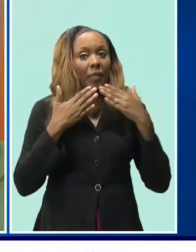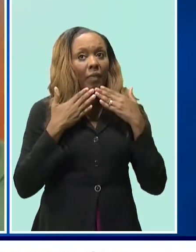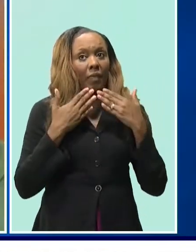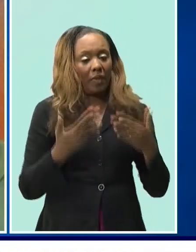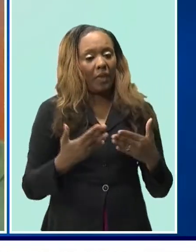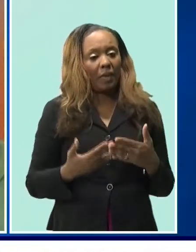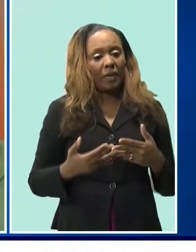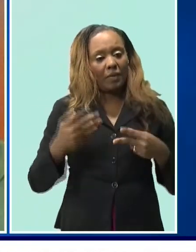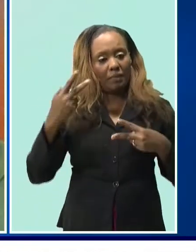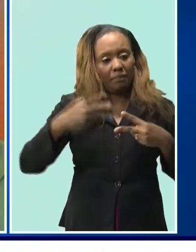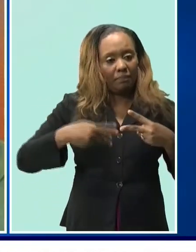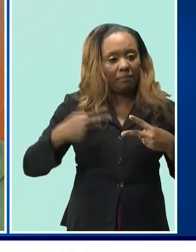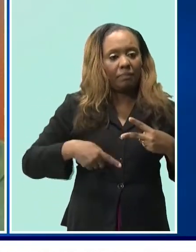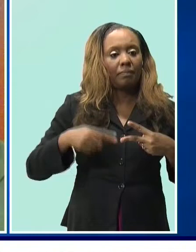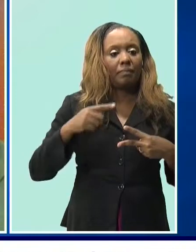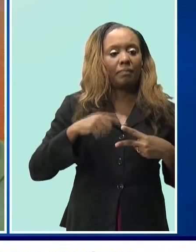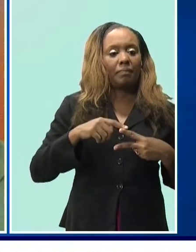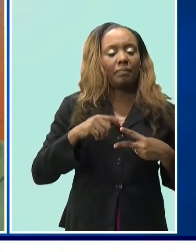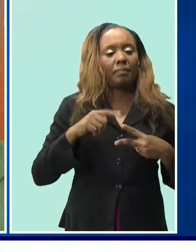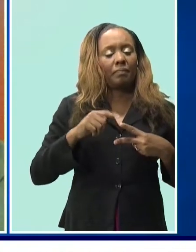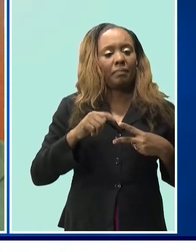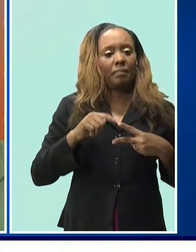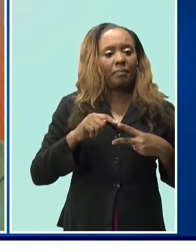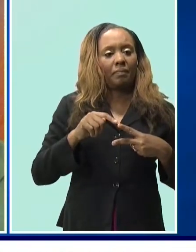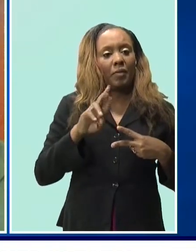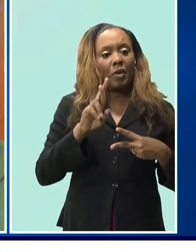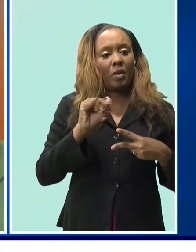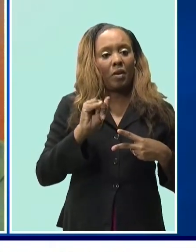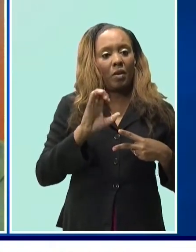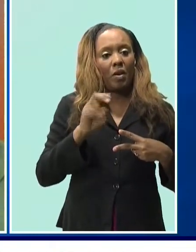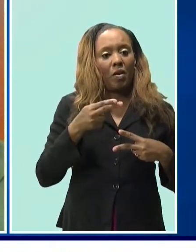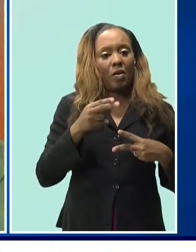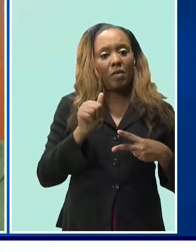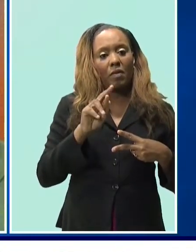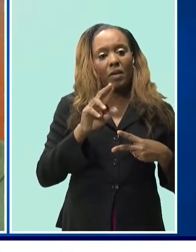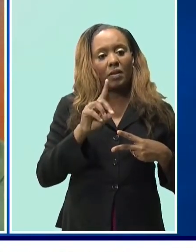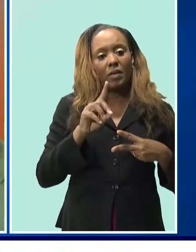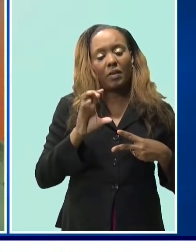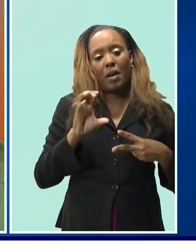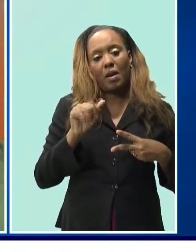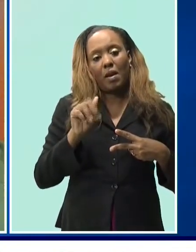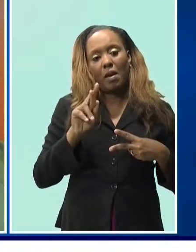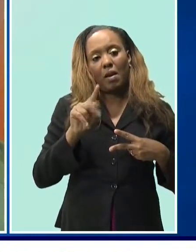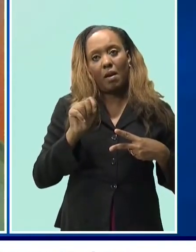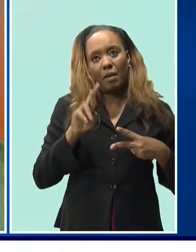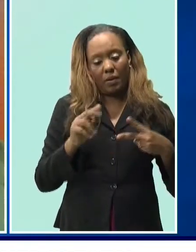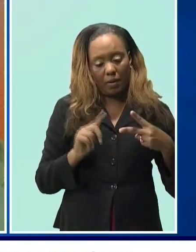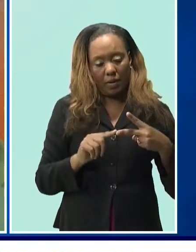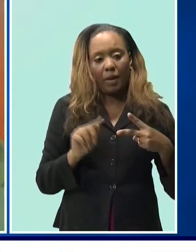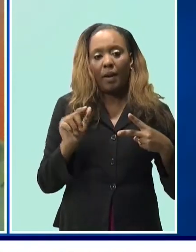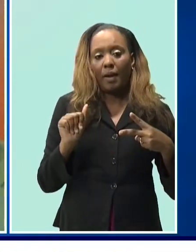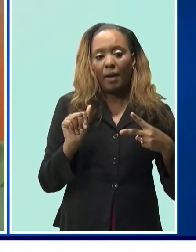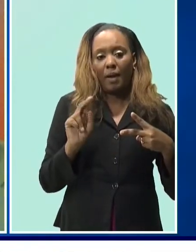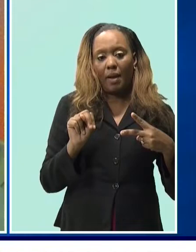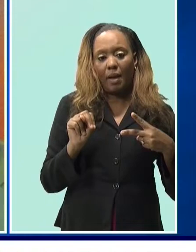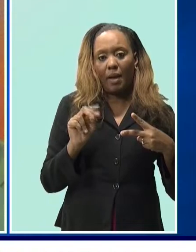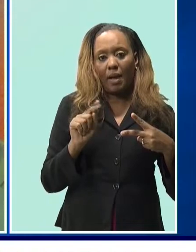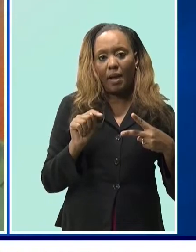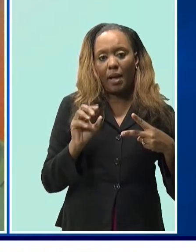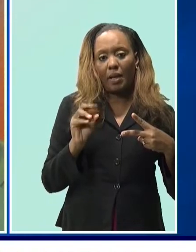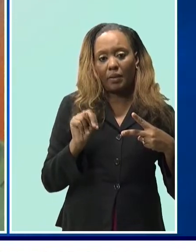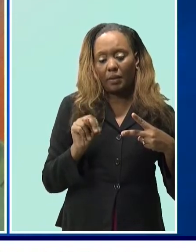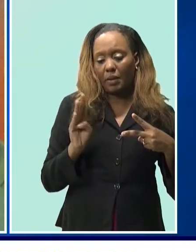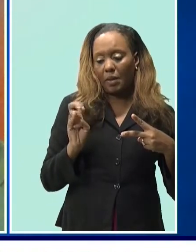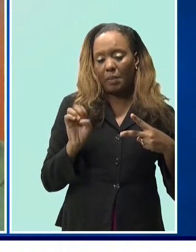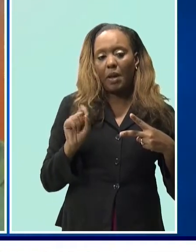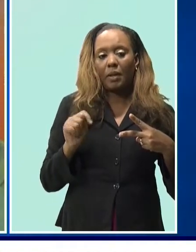much, Dr. Anton Best, the Acting Chief Medical Officer, and COVID-19 Czar Richard Carter. Thank you so much for sharing this time with us